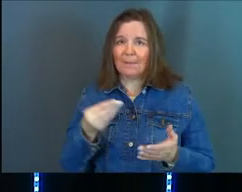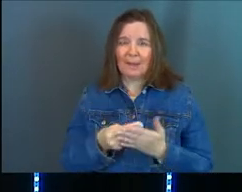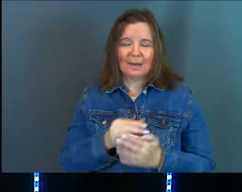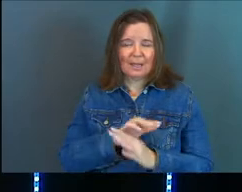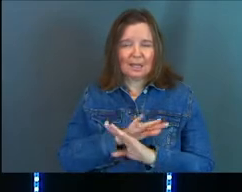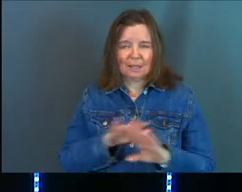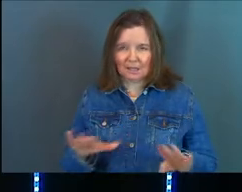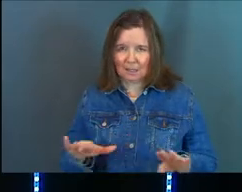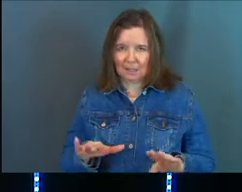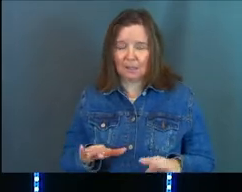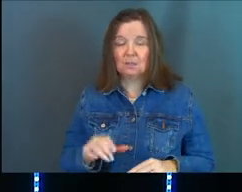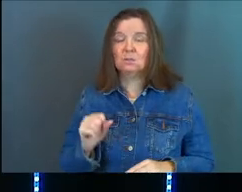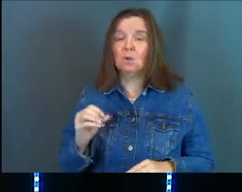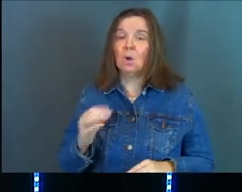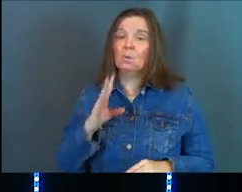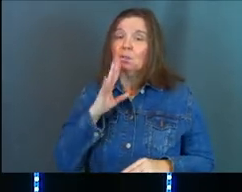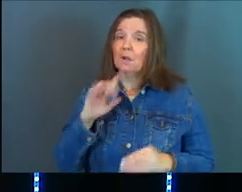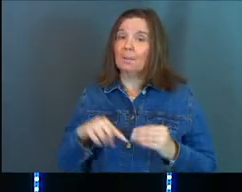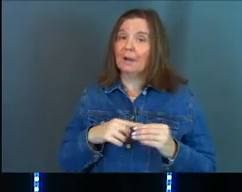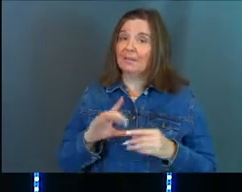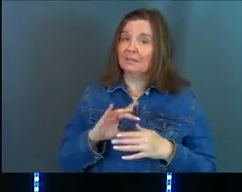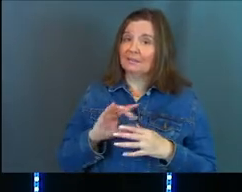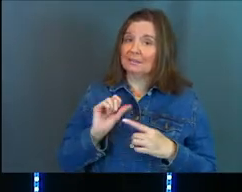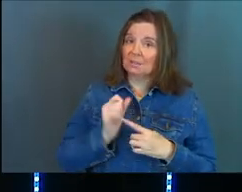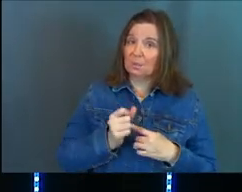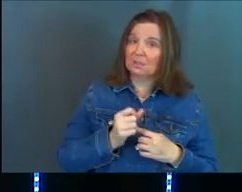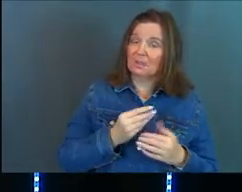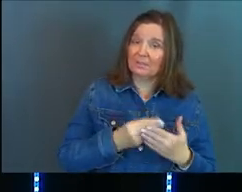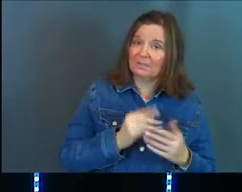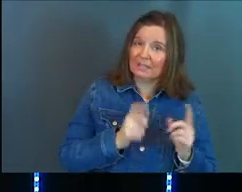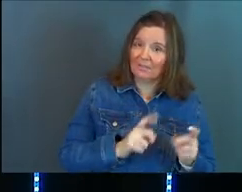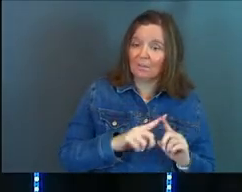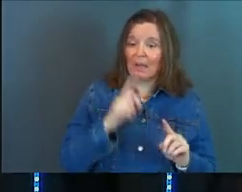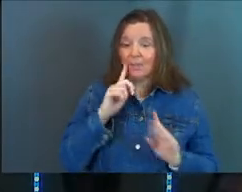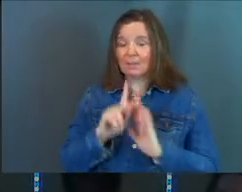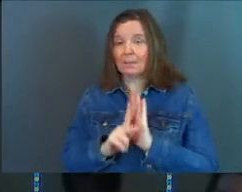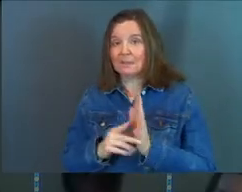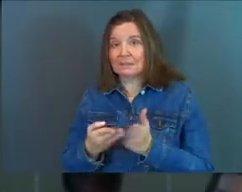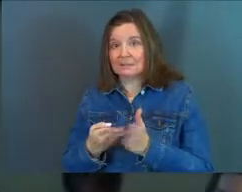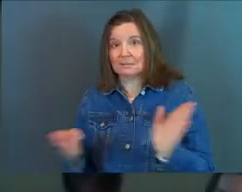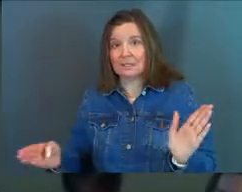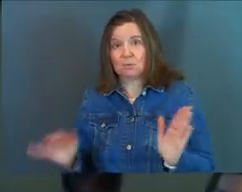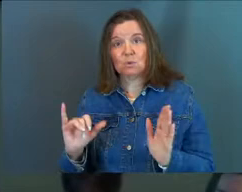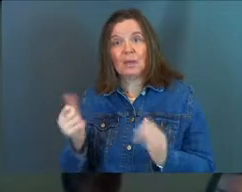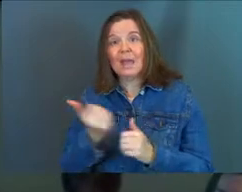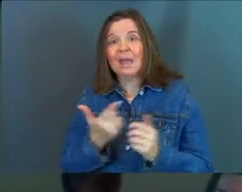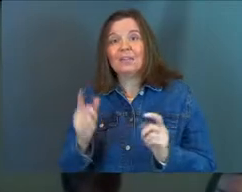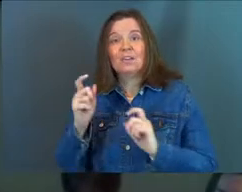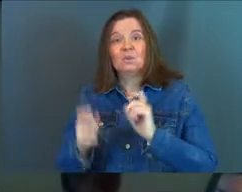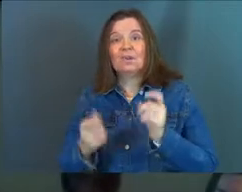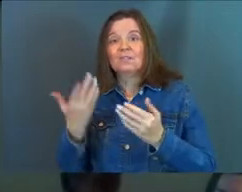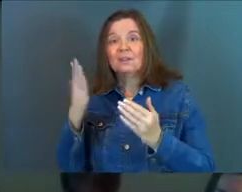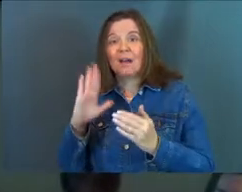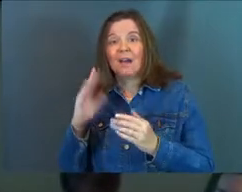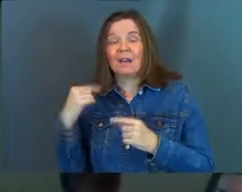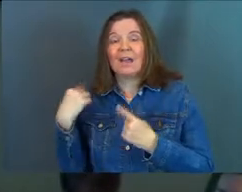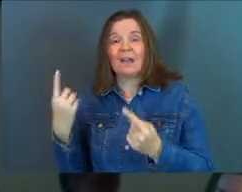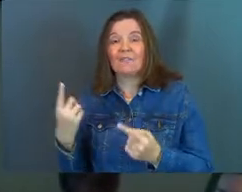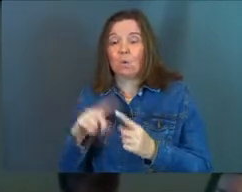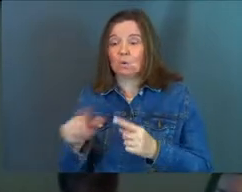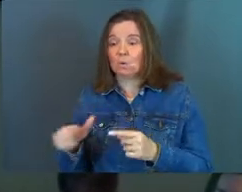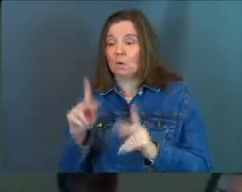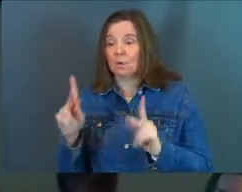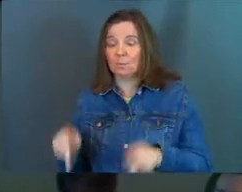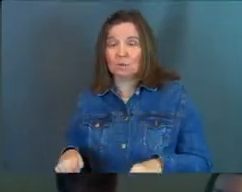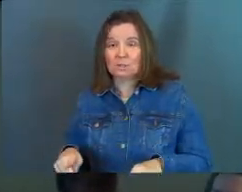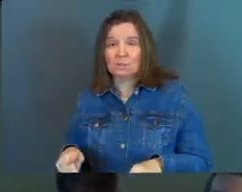money. And so we talk about it in the context of giving, but I think the principle here is much, much deeper. Anything that you give to God ever or to